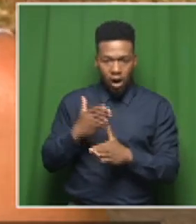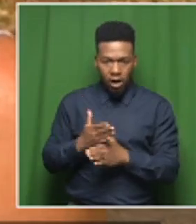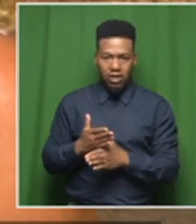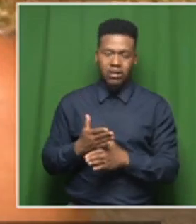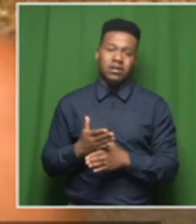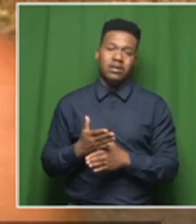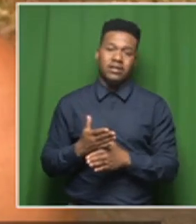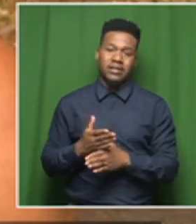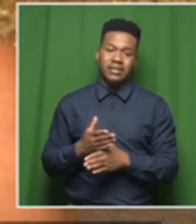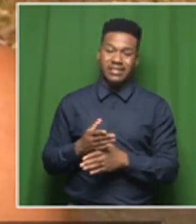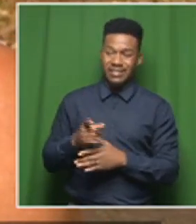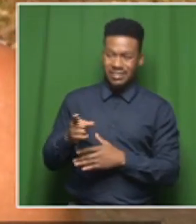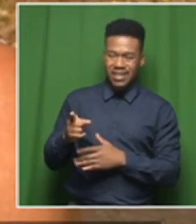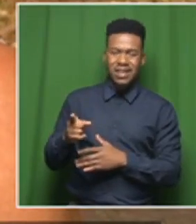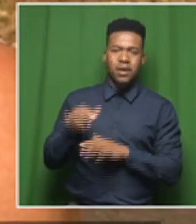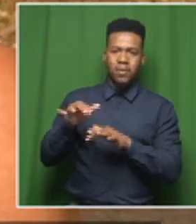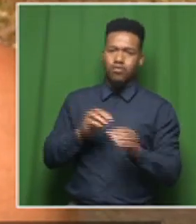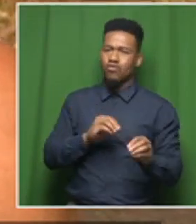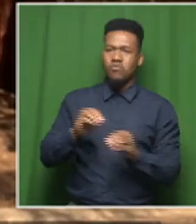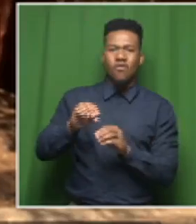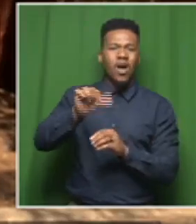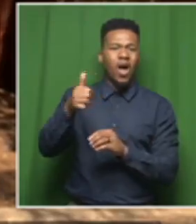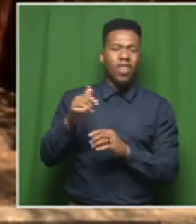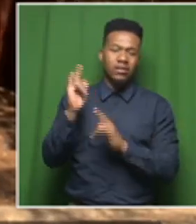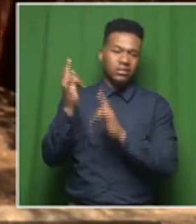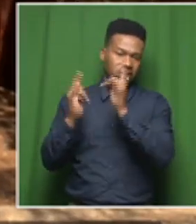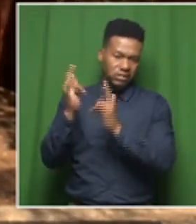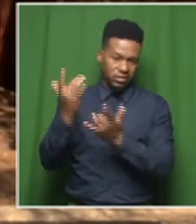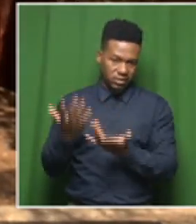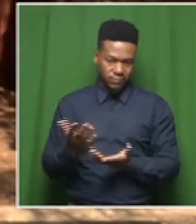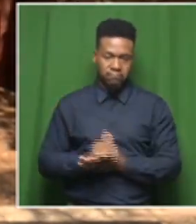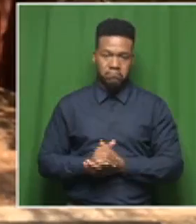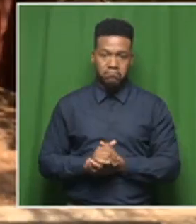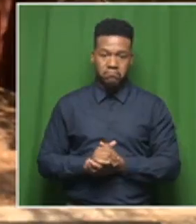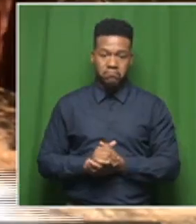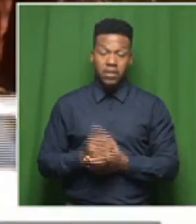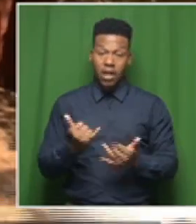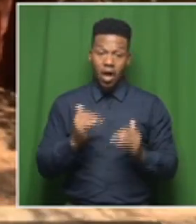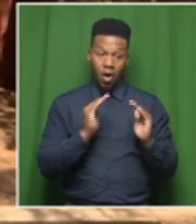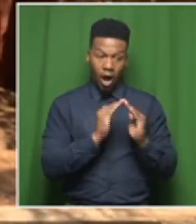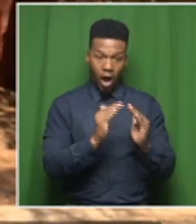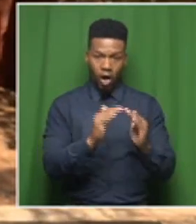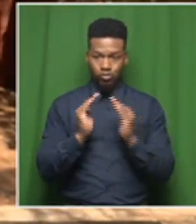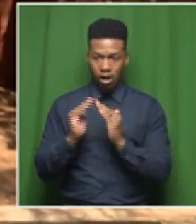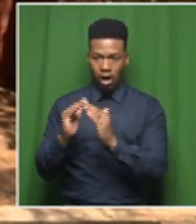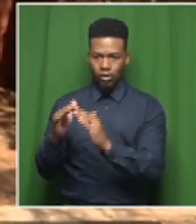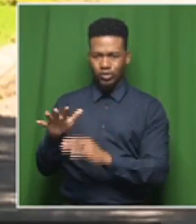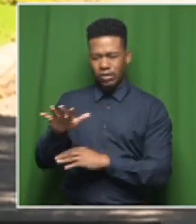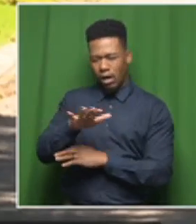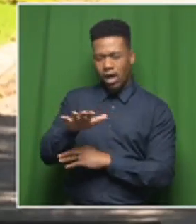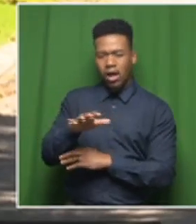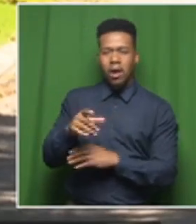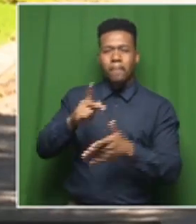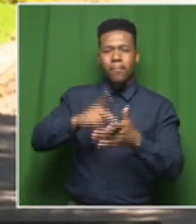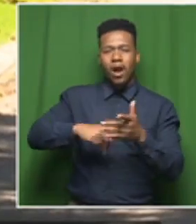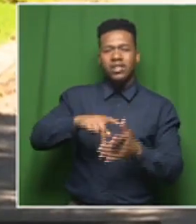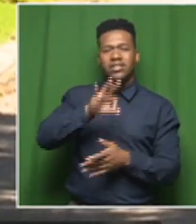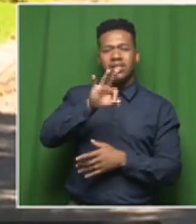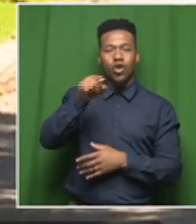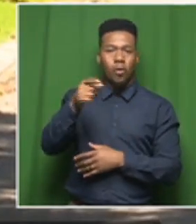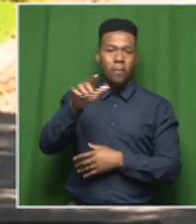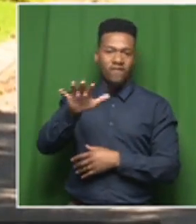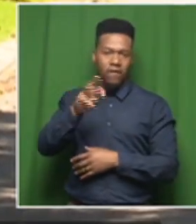are relocating to another city. Notia says properties in the 3.5 million rand range are being bought at a much faster